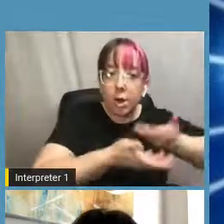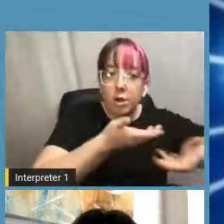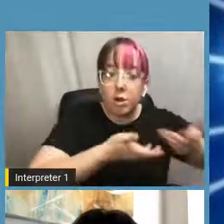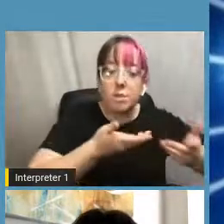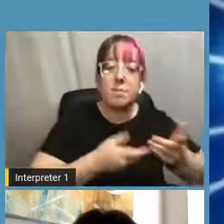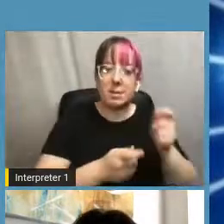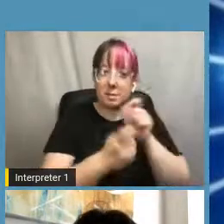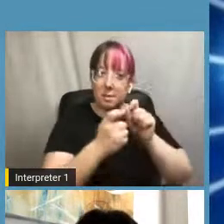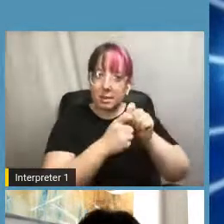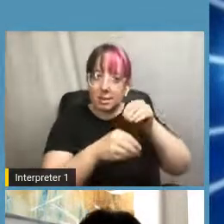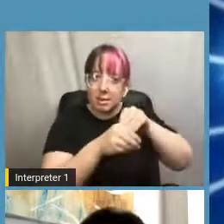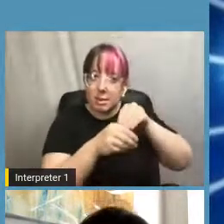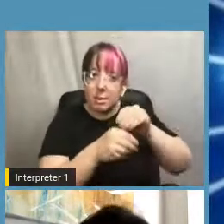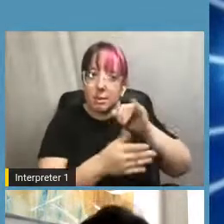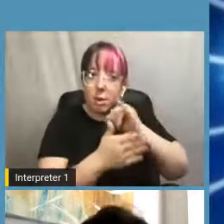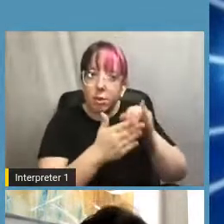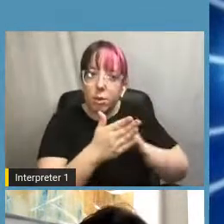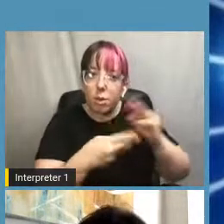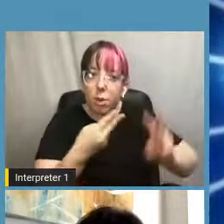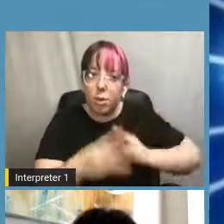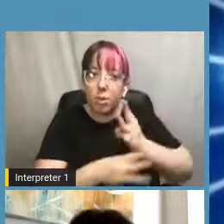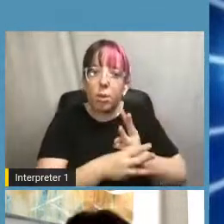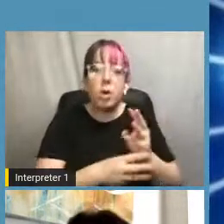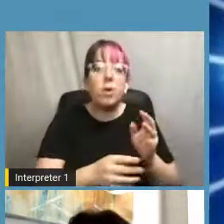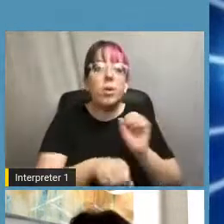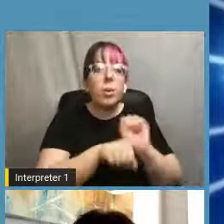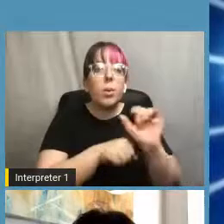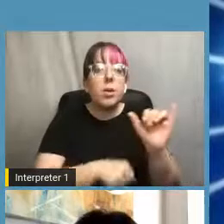world. For example, works like